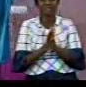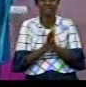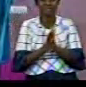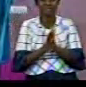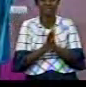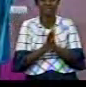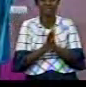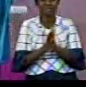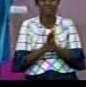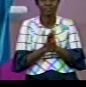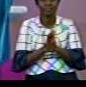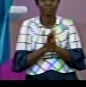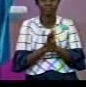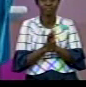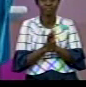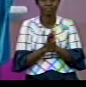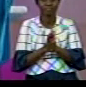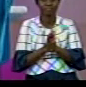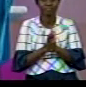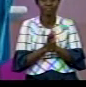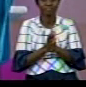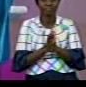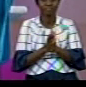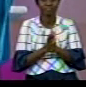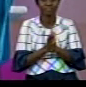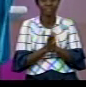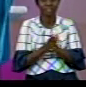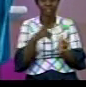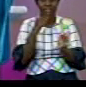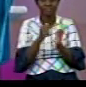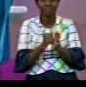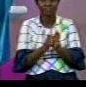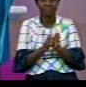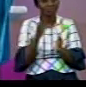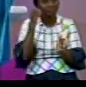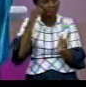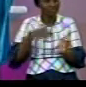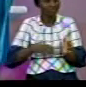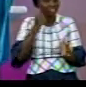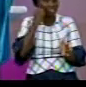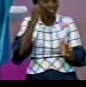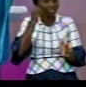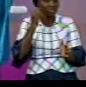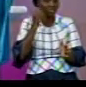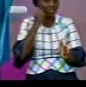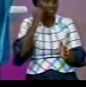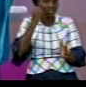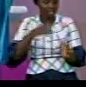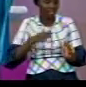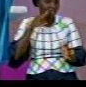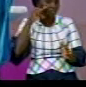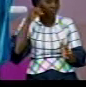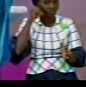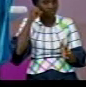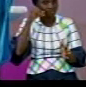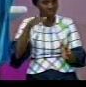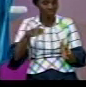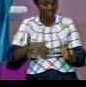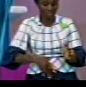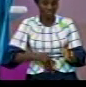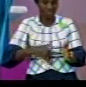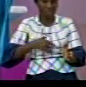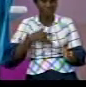the first brother the brother justified said he felt electricity now this sister said that thing just came out